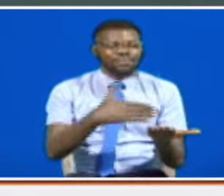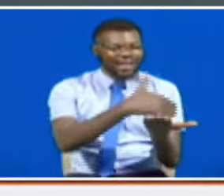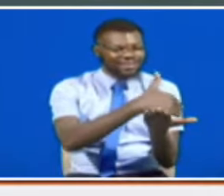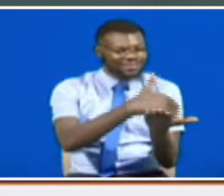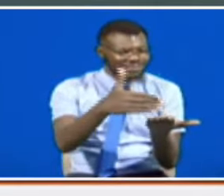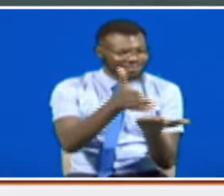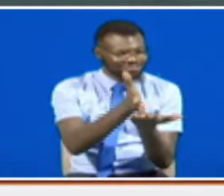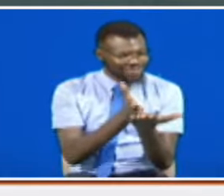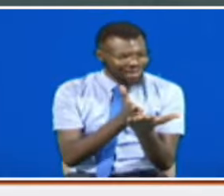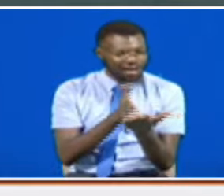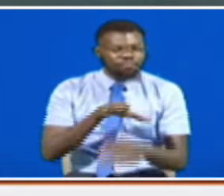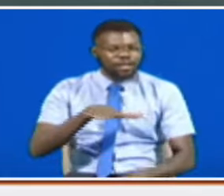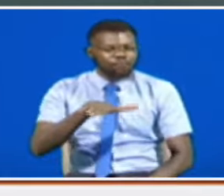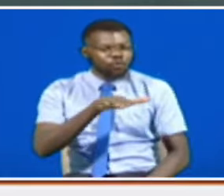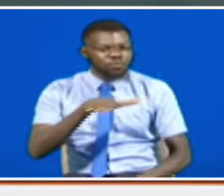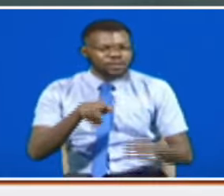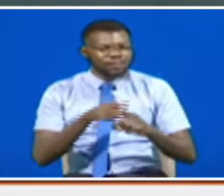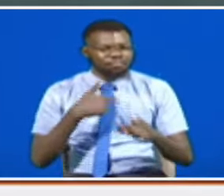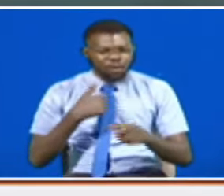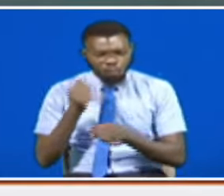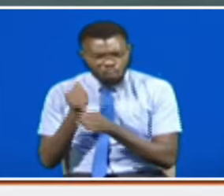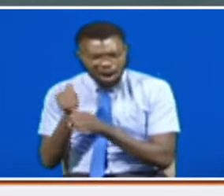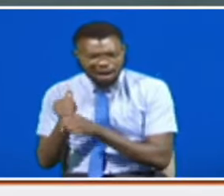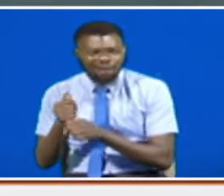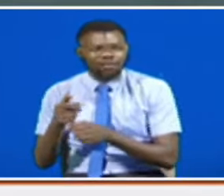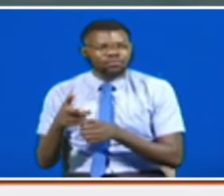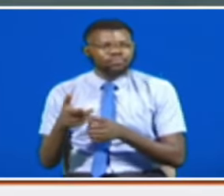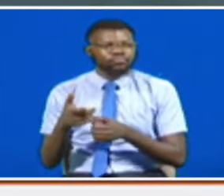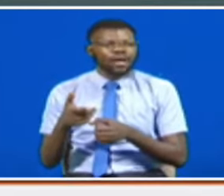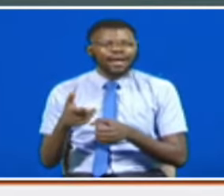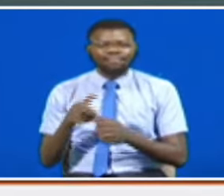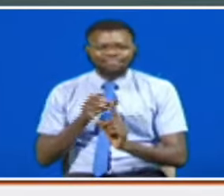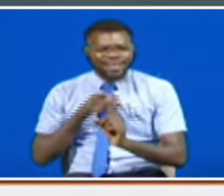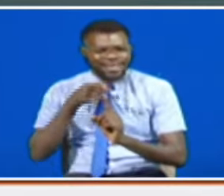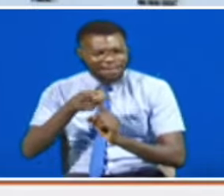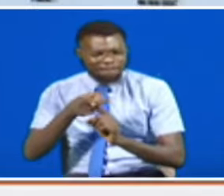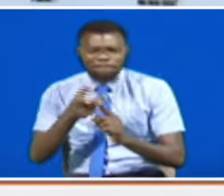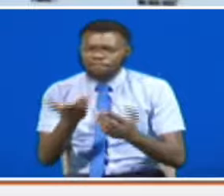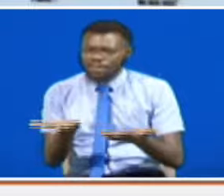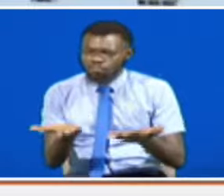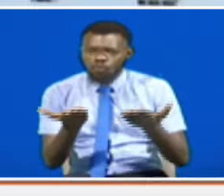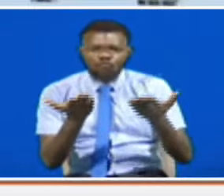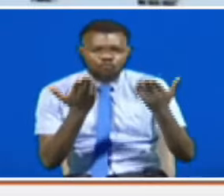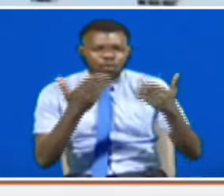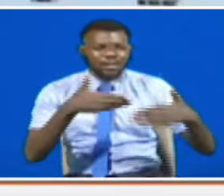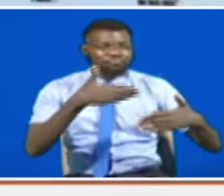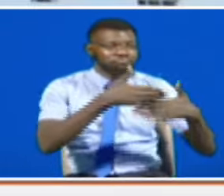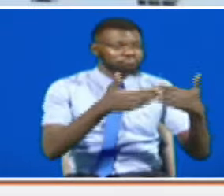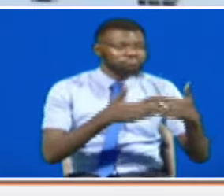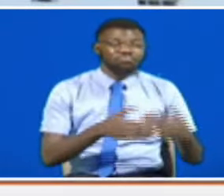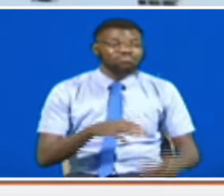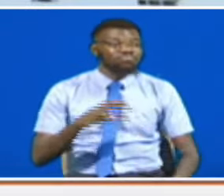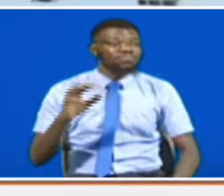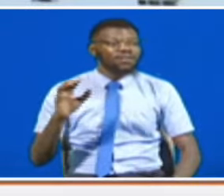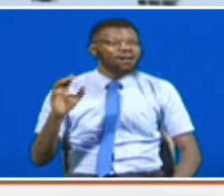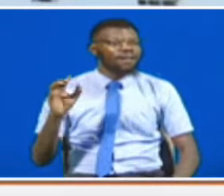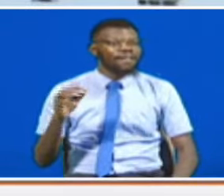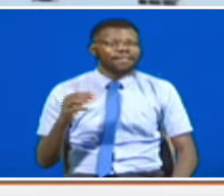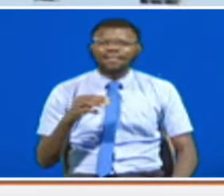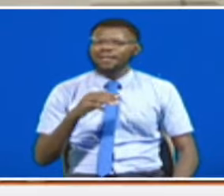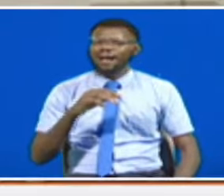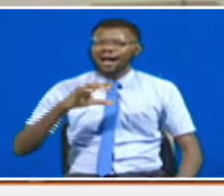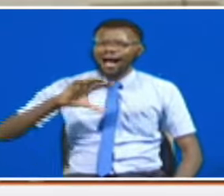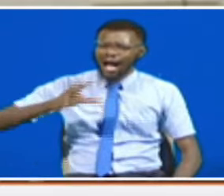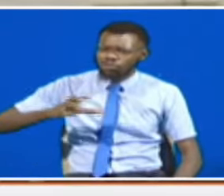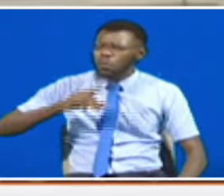environment, are also working closely to ensure that we revamp the existing infrastructure. This is not the first time the county is promising to